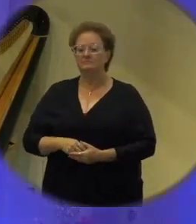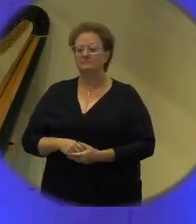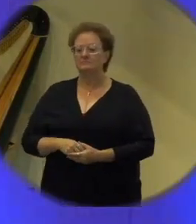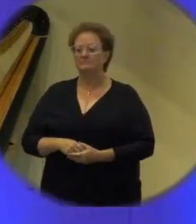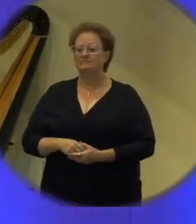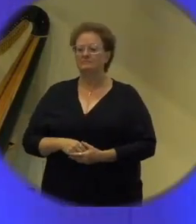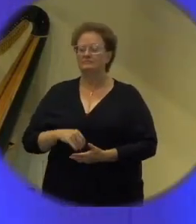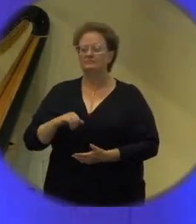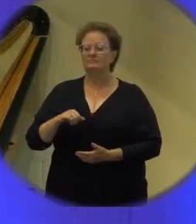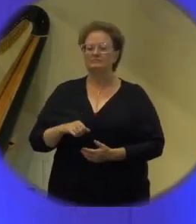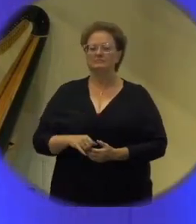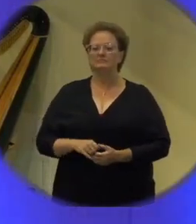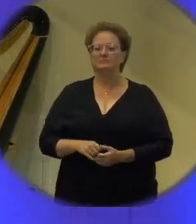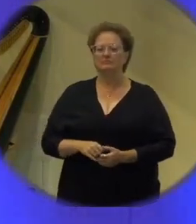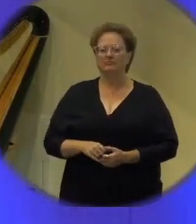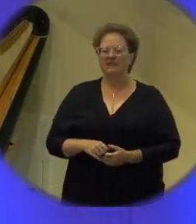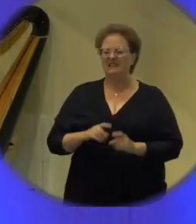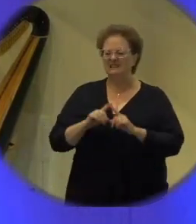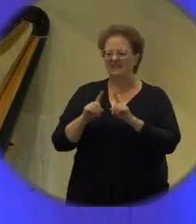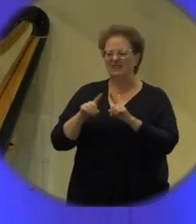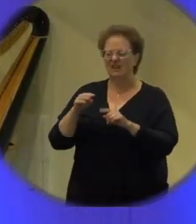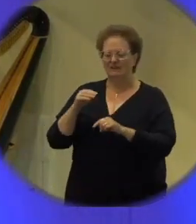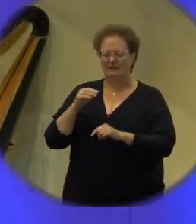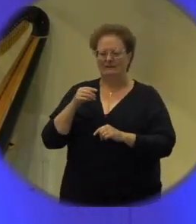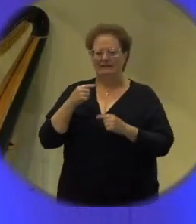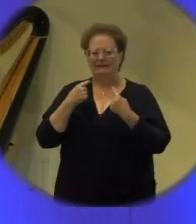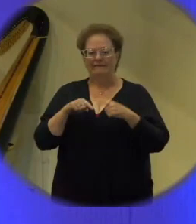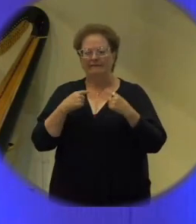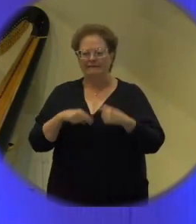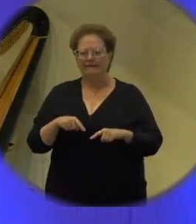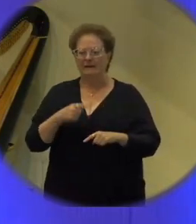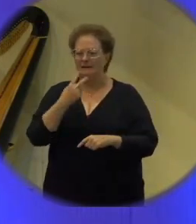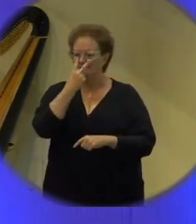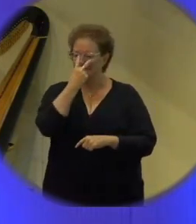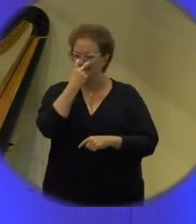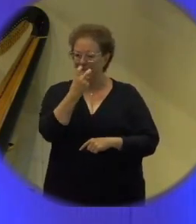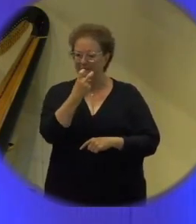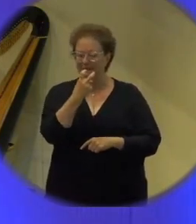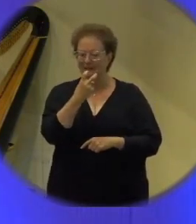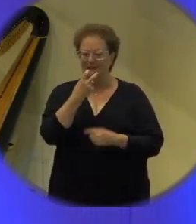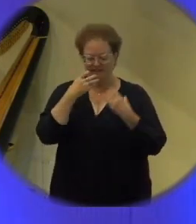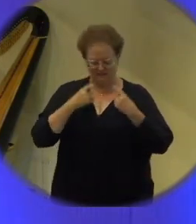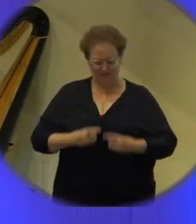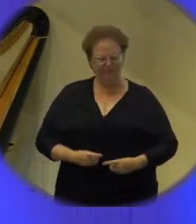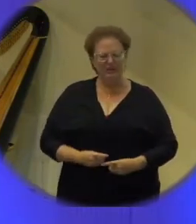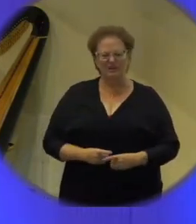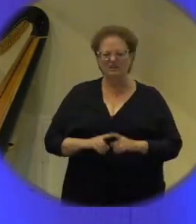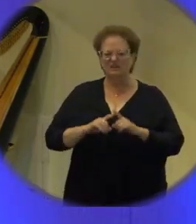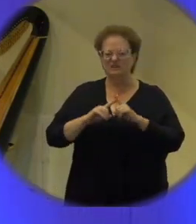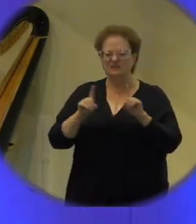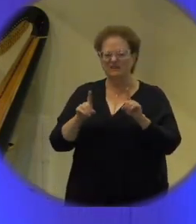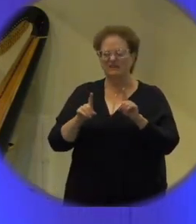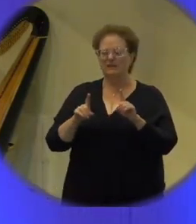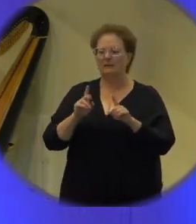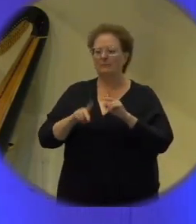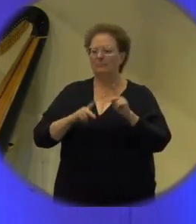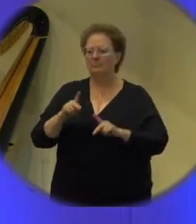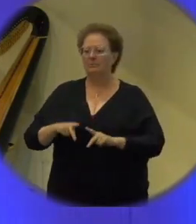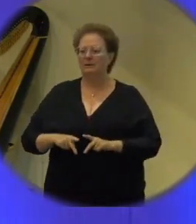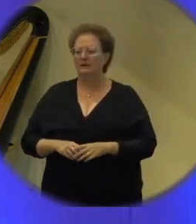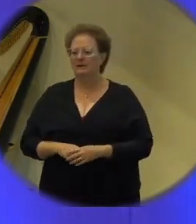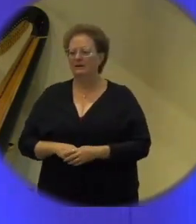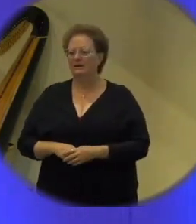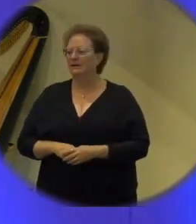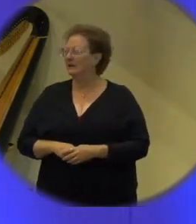Jonah ran from God. Miriam was a gossip. Gideon and Thomas both doubted. Jeremiah was depressed and suicidal. Elijah was burned